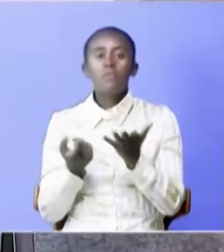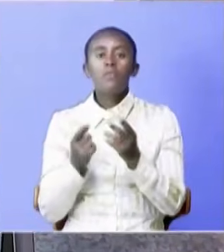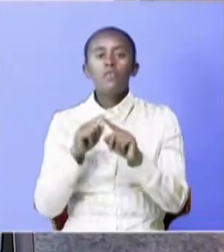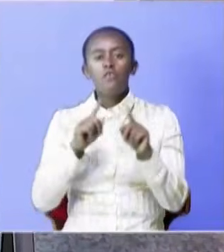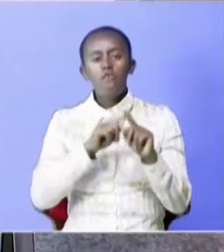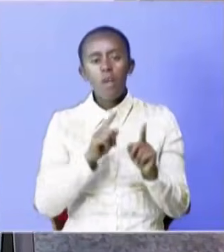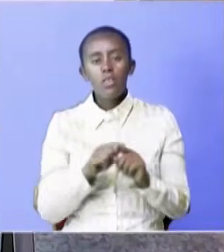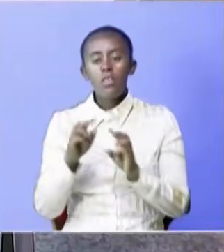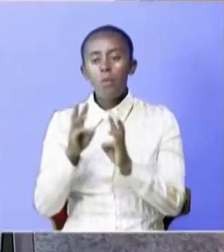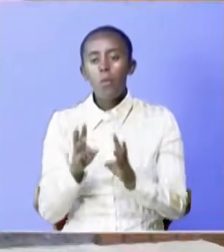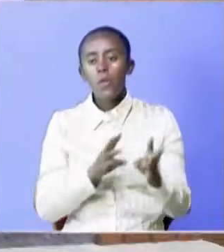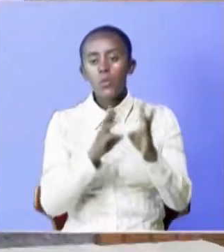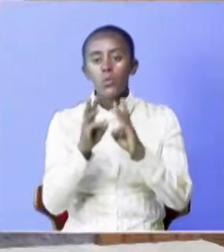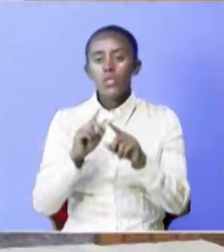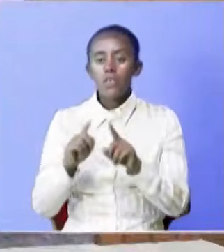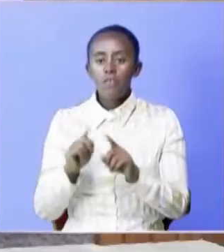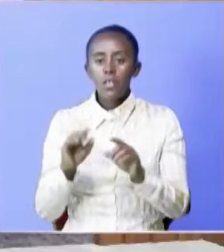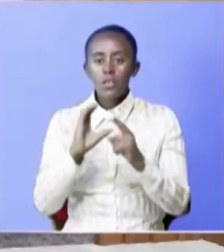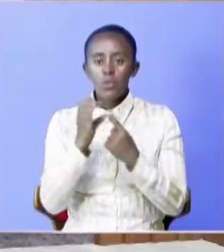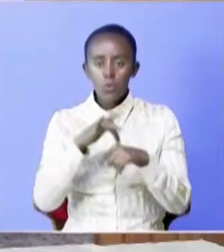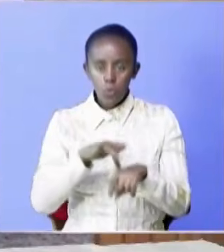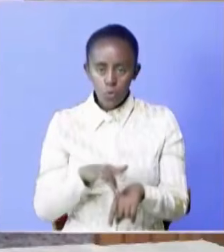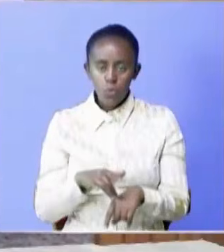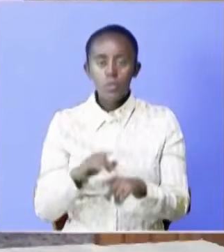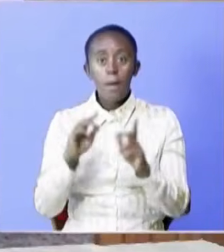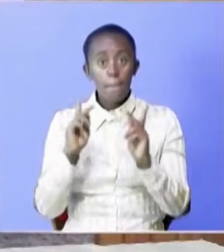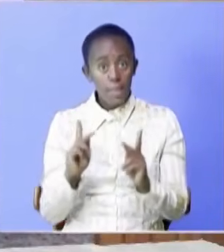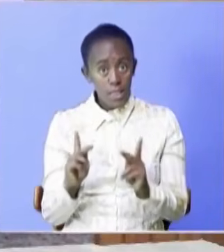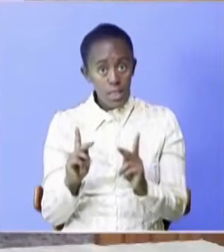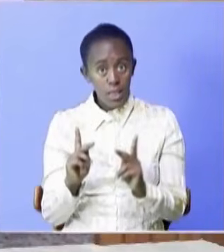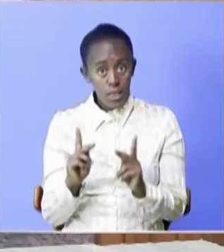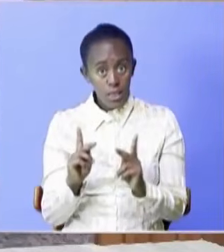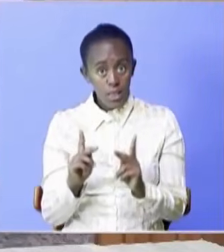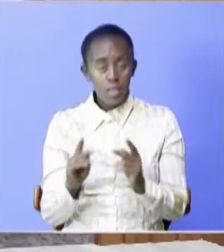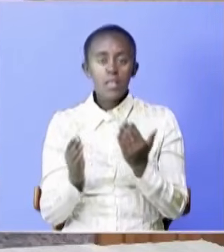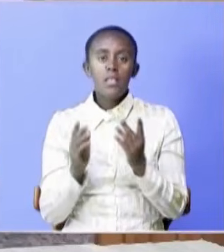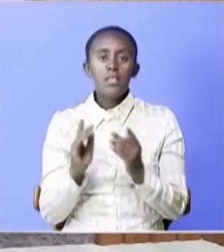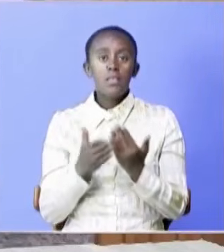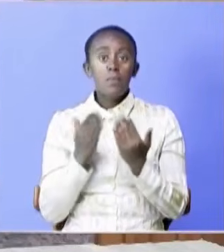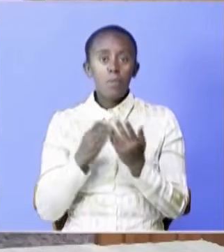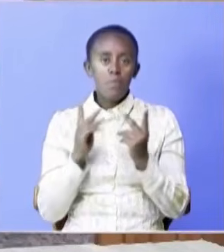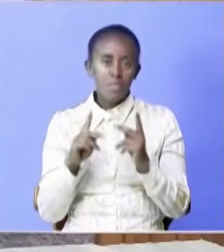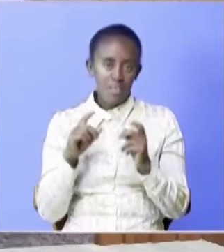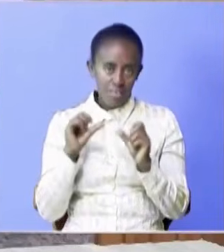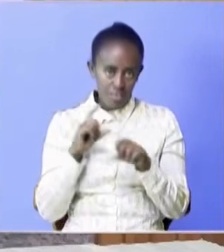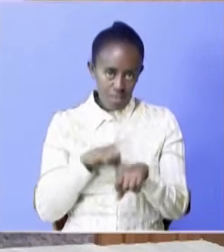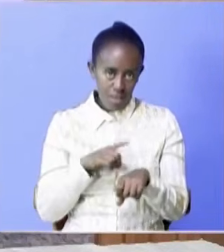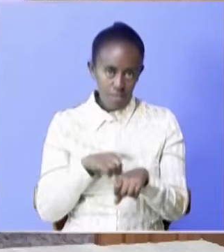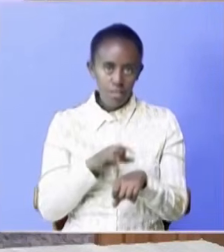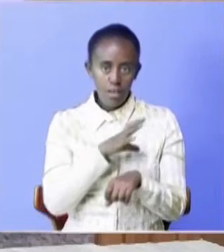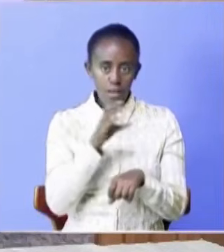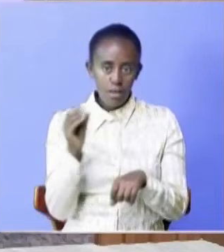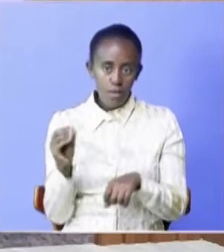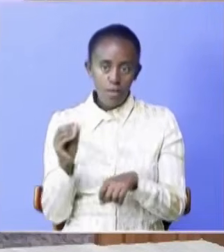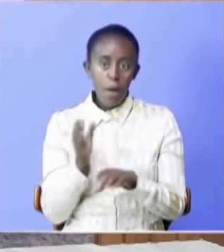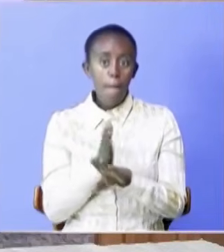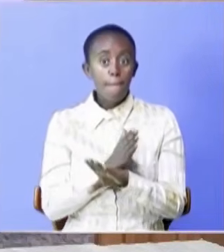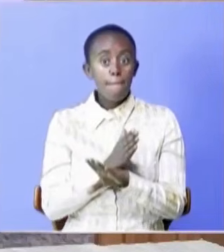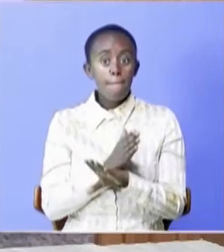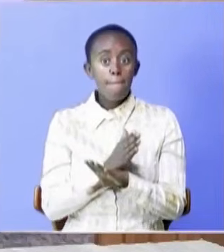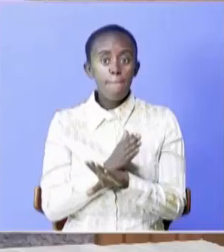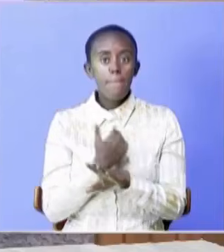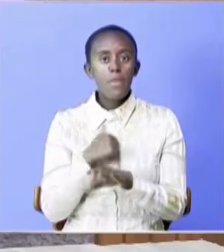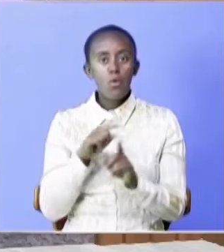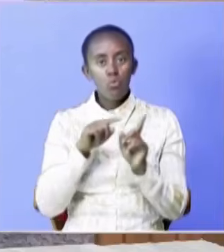to use different situations to use the present, the simple present tense. And before we